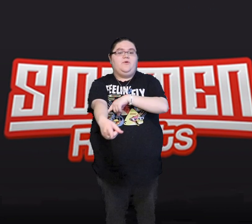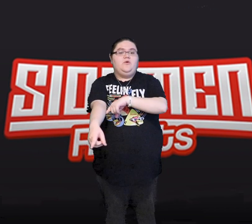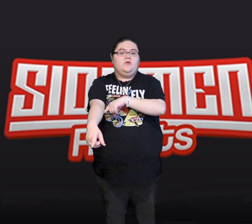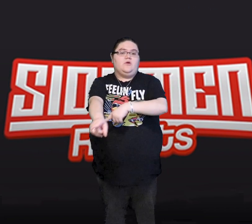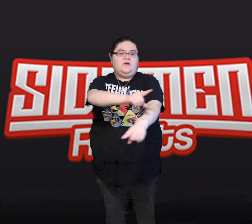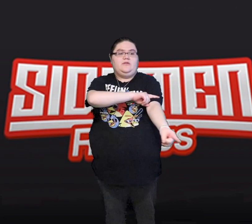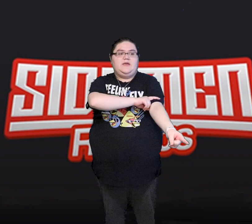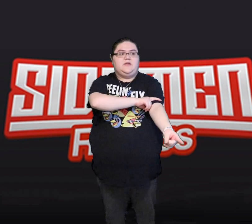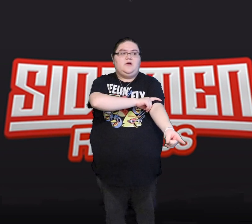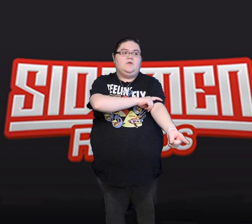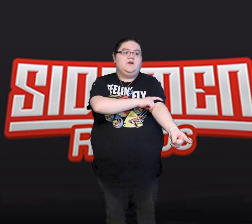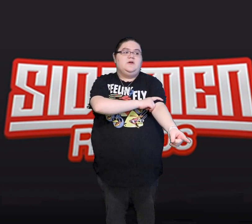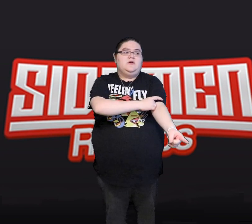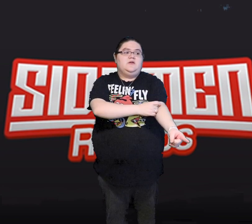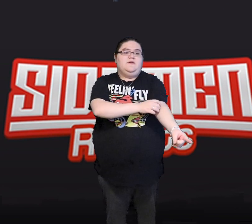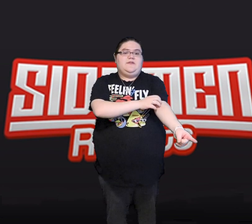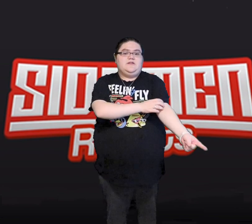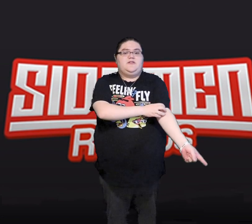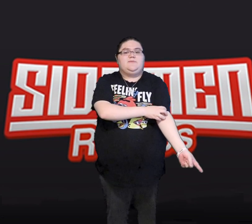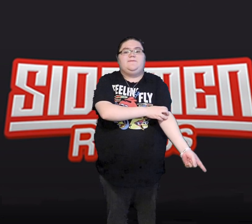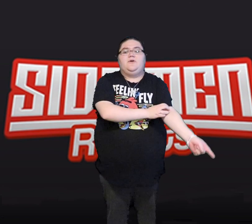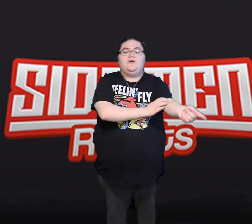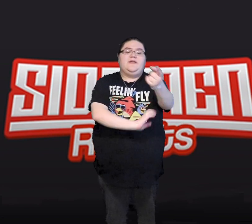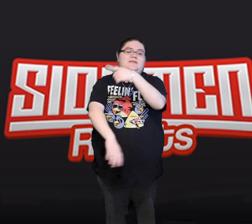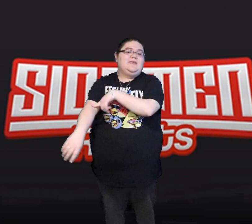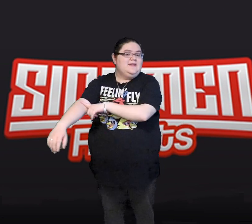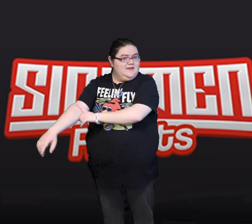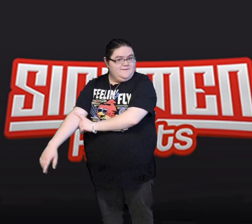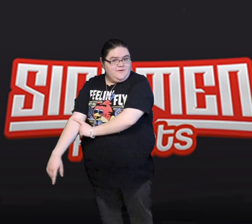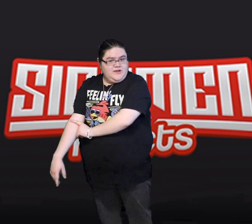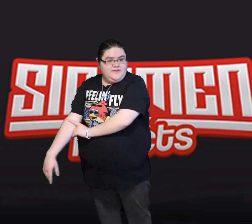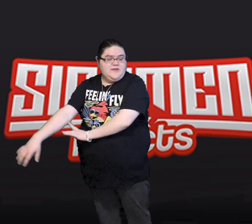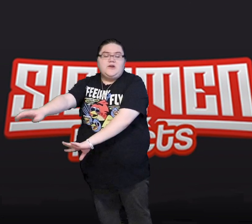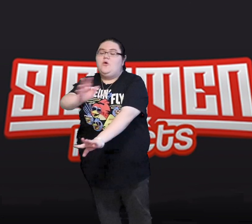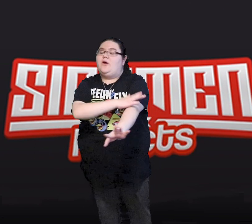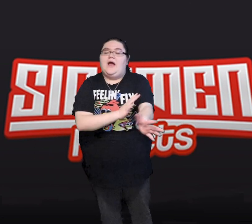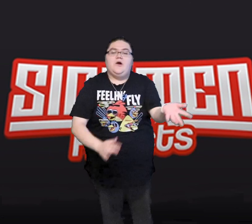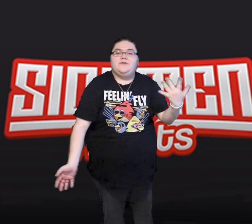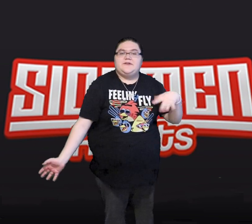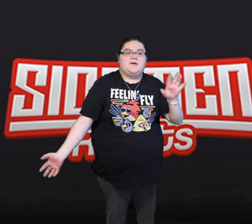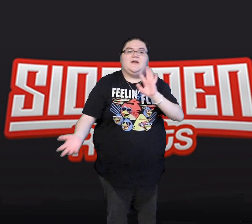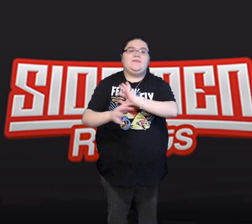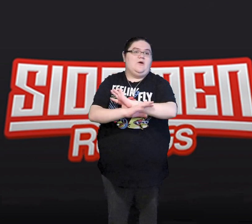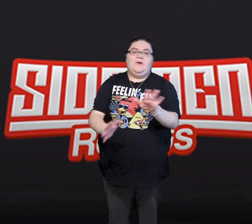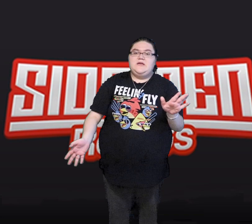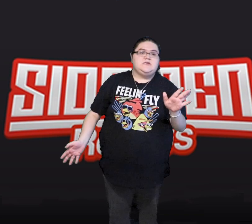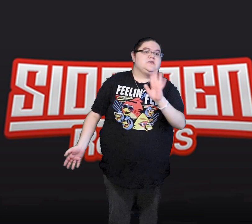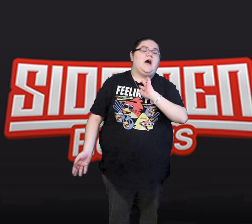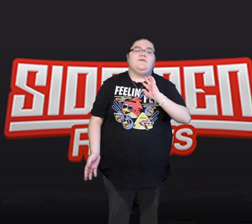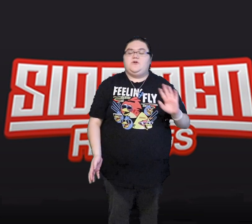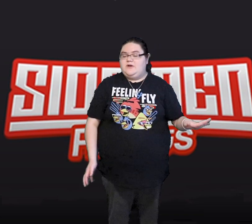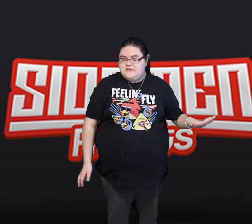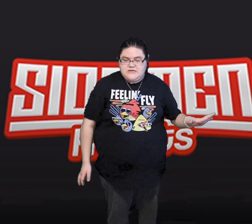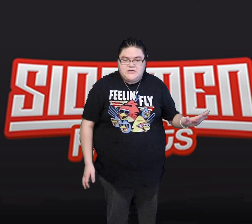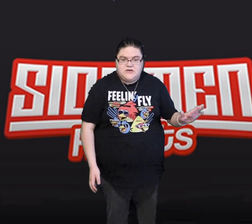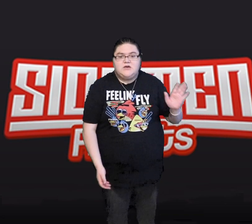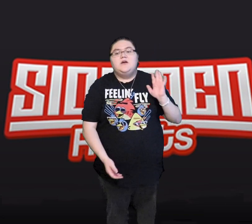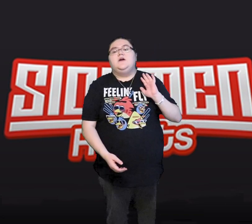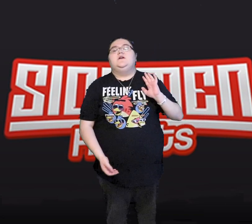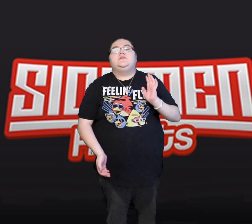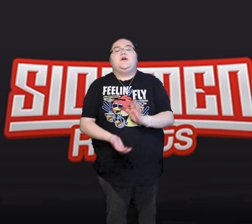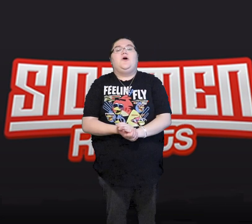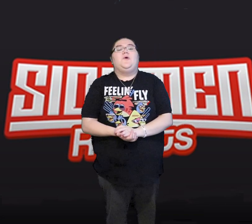was before, or like, you know, if they saw this before and then did it for Ethan, or how in the timeline that went, I have no